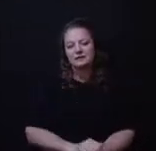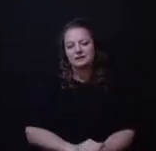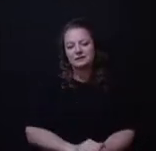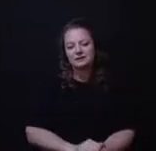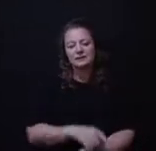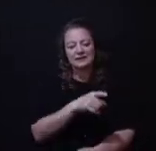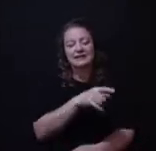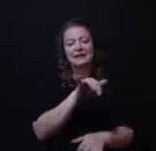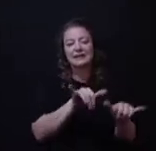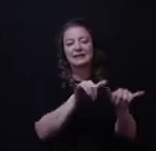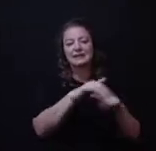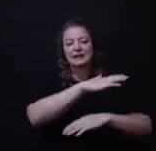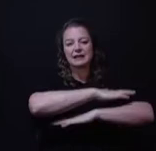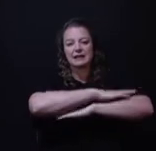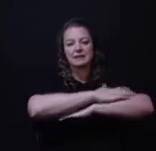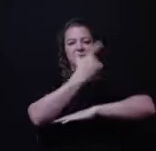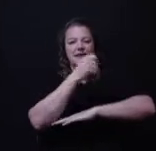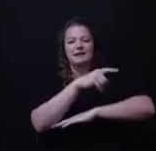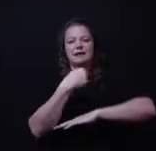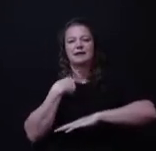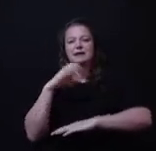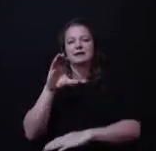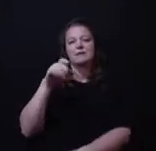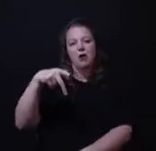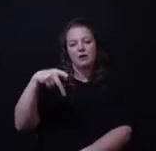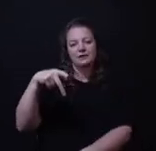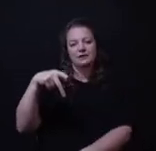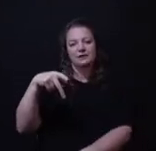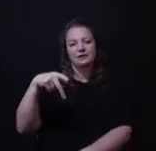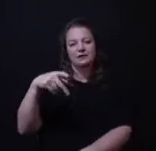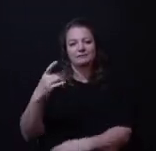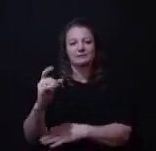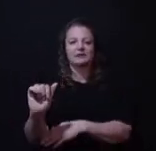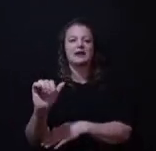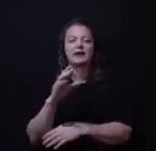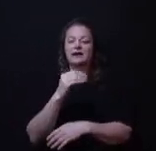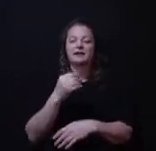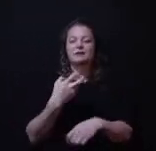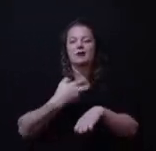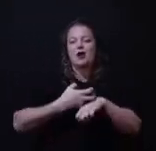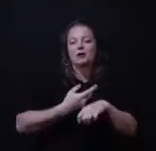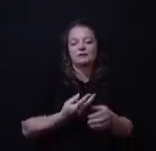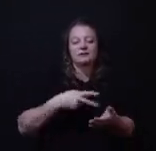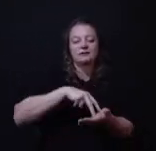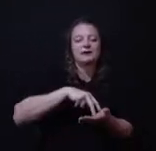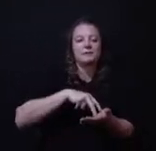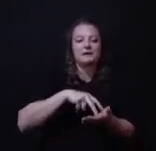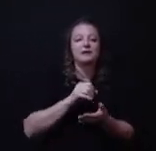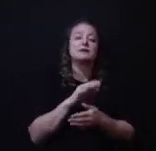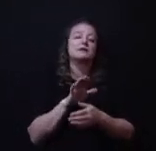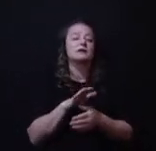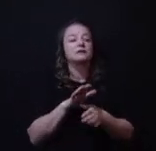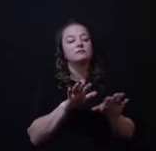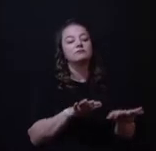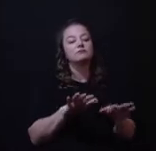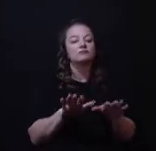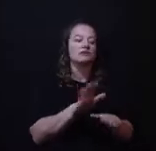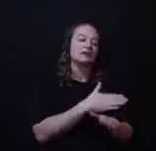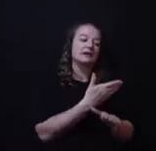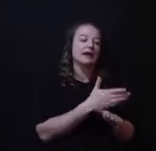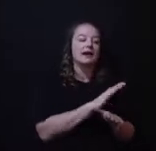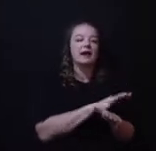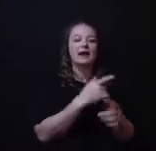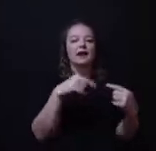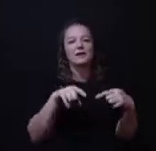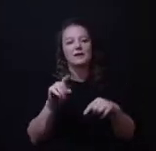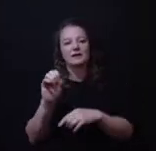He stayed at the table because he had cerebral palsy and it was kind of tough for him to get up. And he just softly sang a song while Stacy cleaned up. She